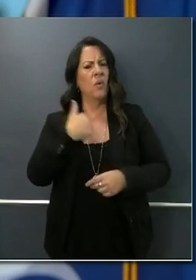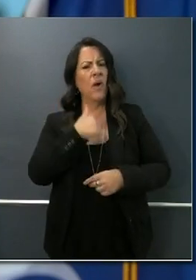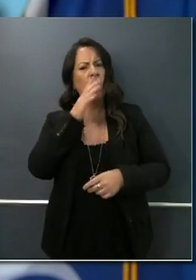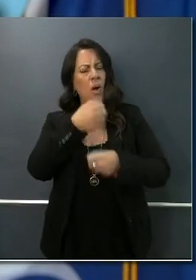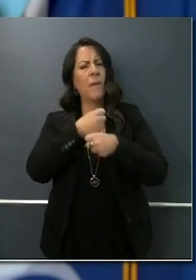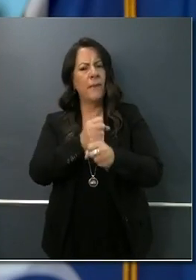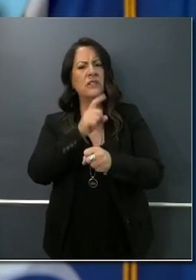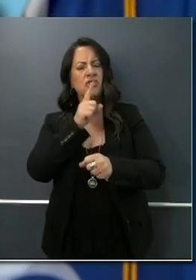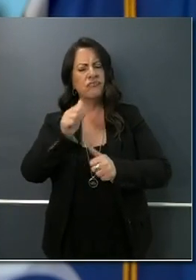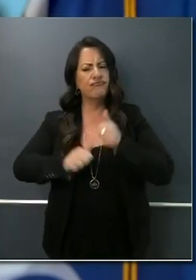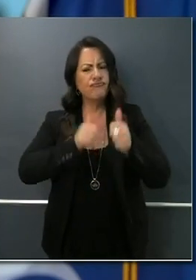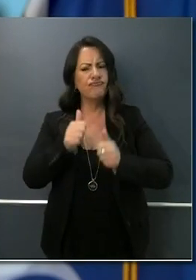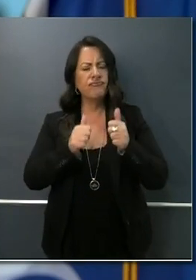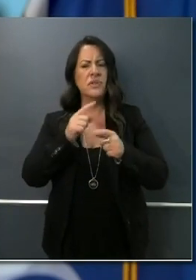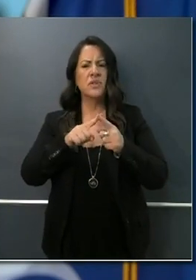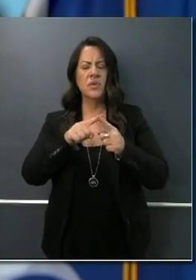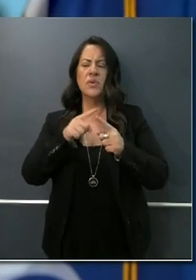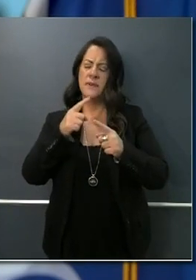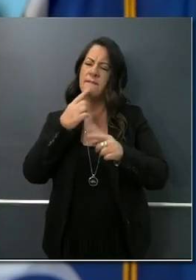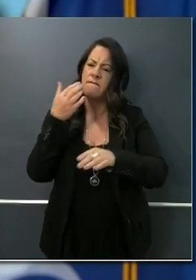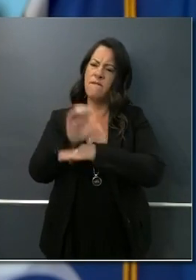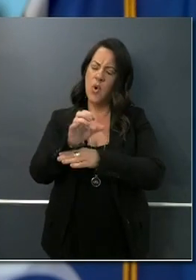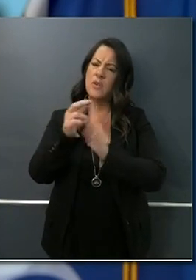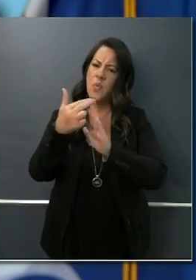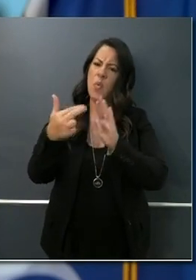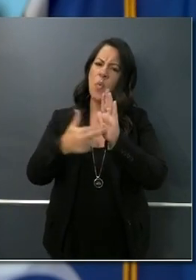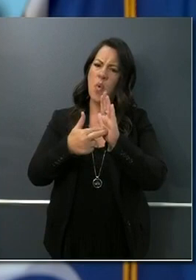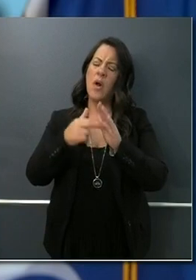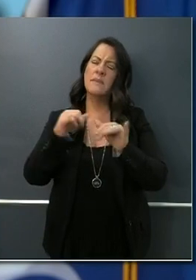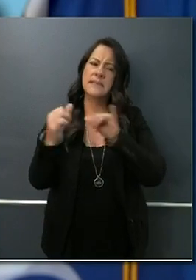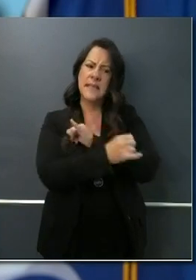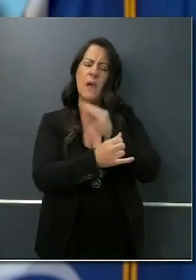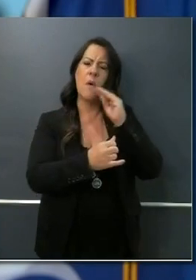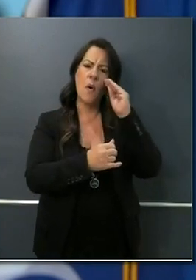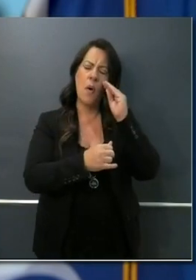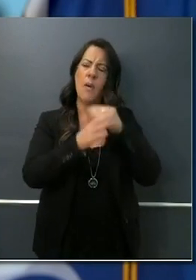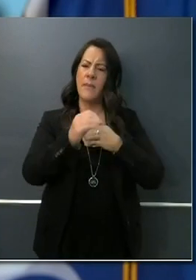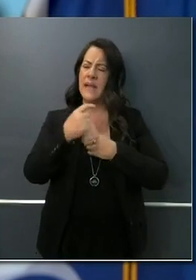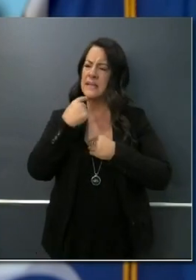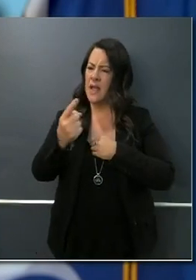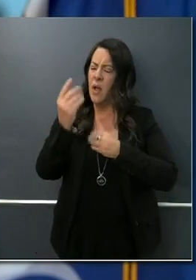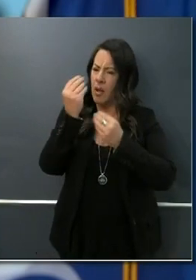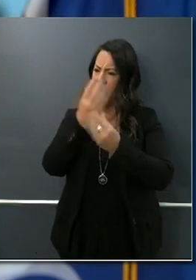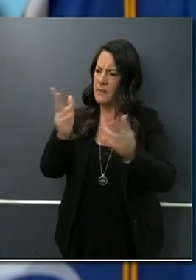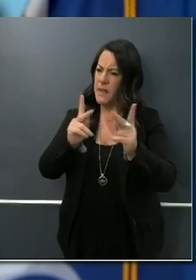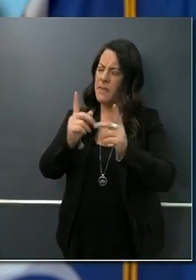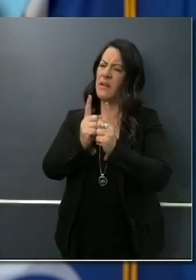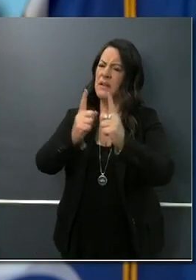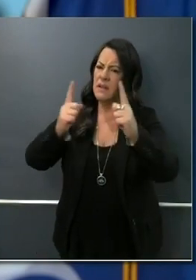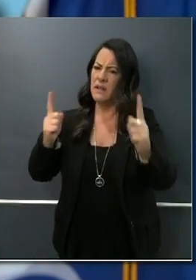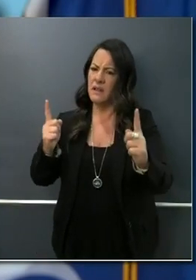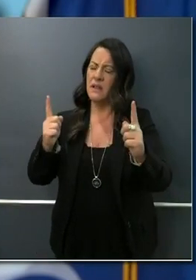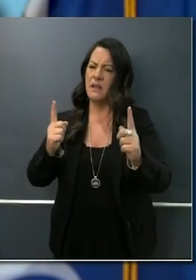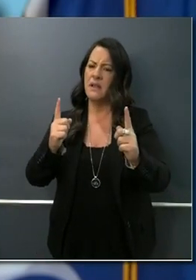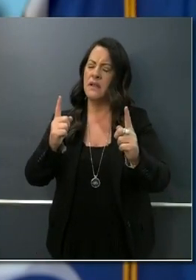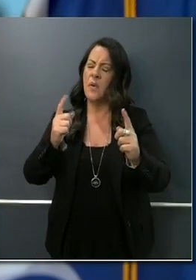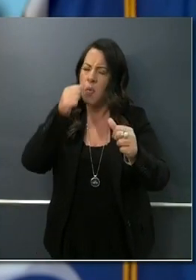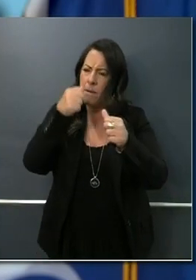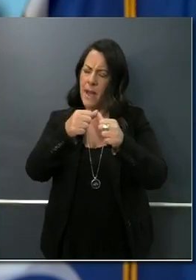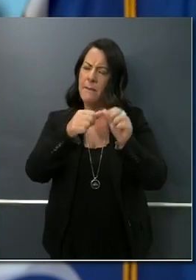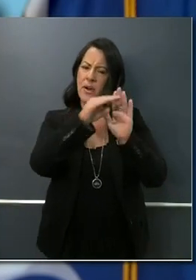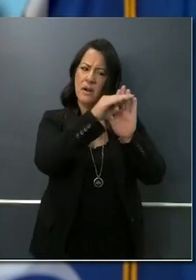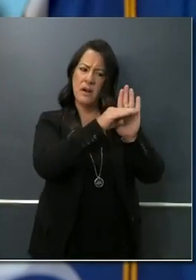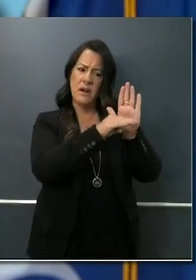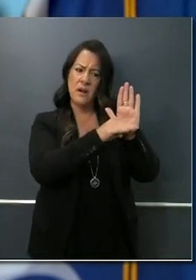more aggressive enforcement of the stay-at-home order, of the social distancing, of the guidelines and procedures that